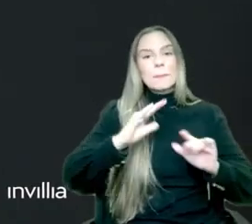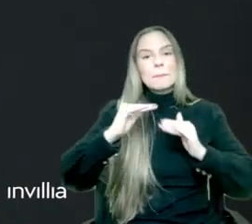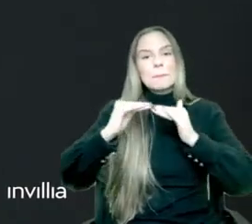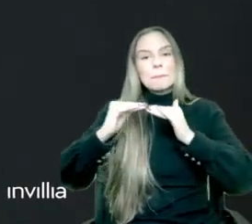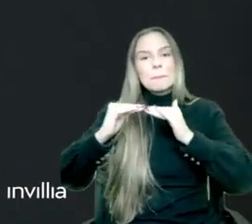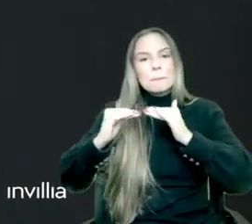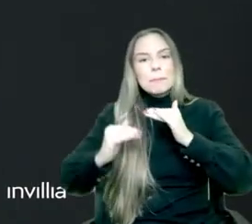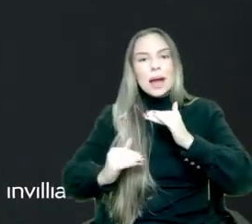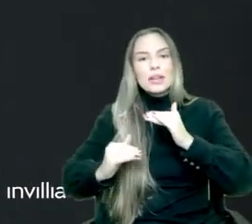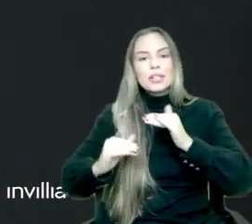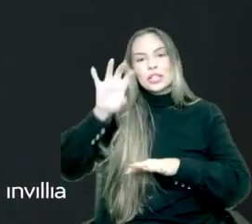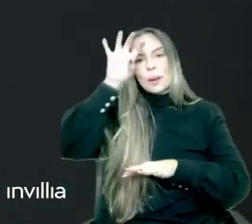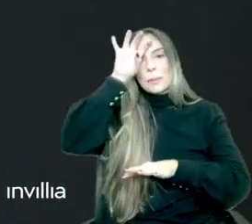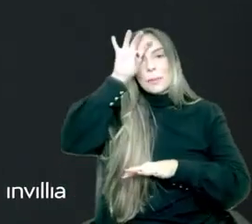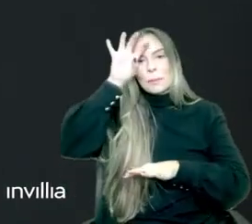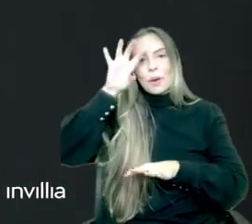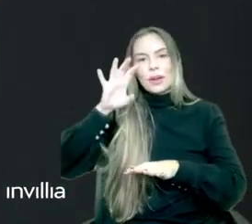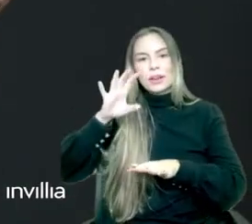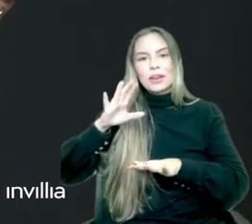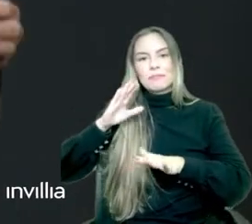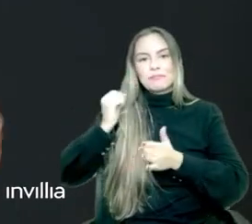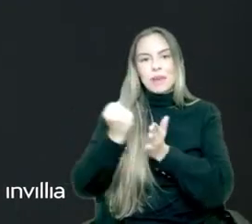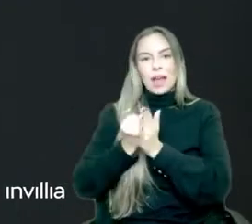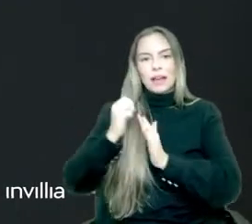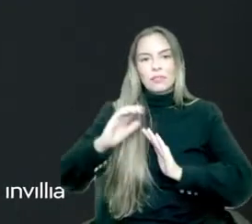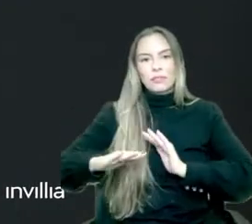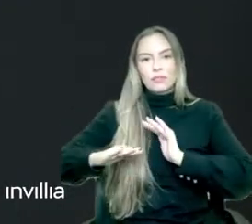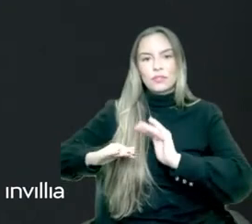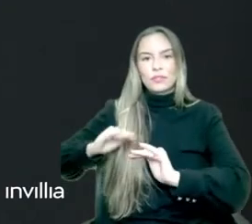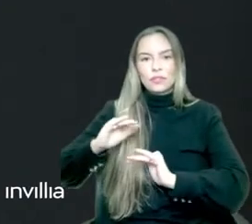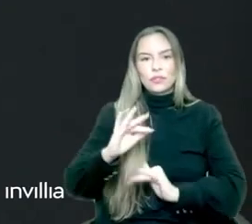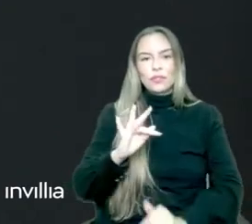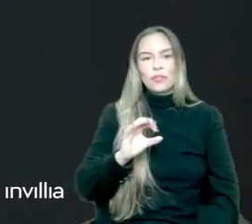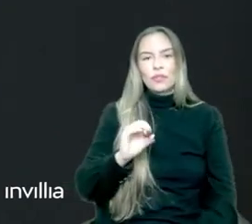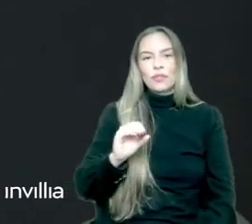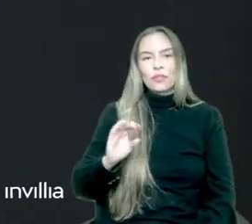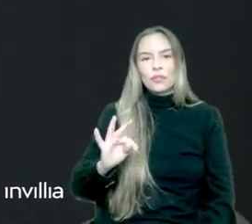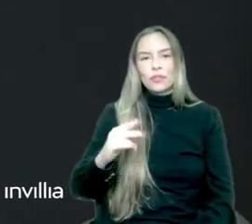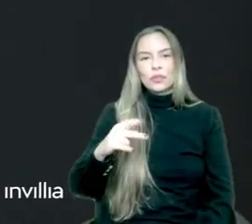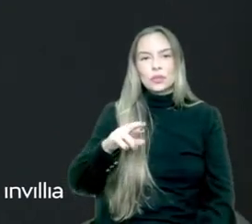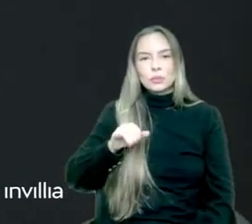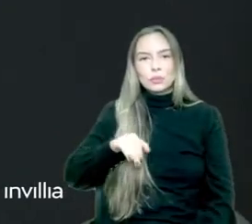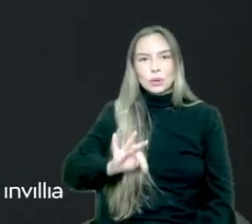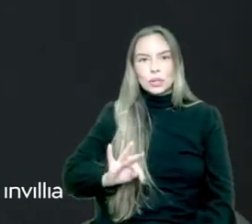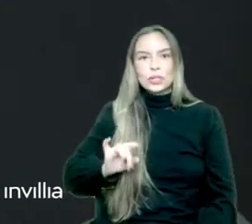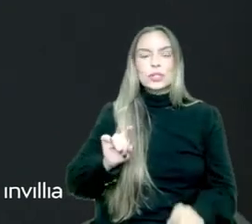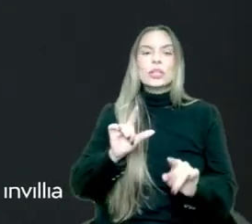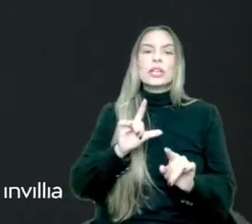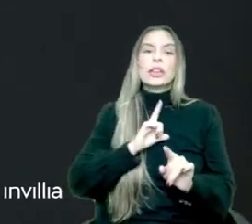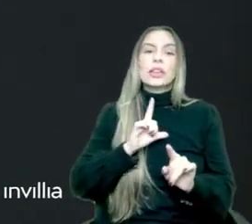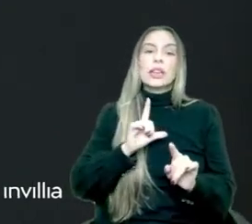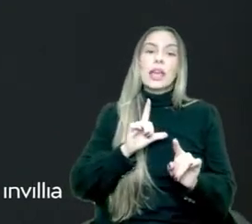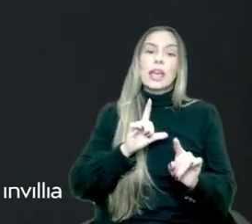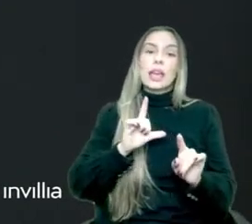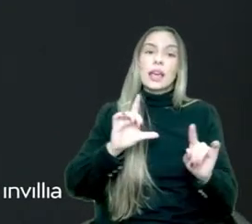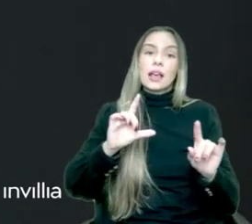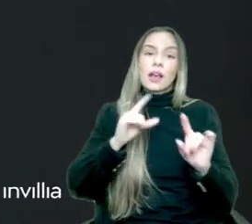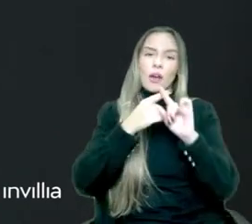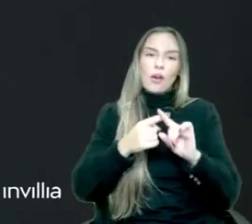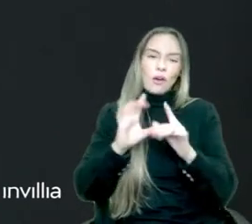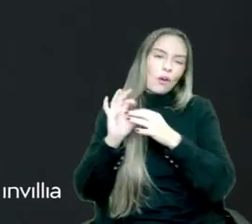footprint and extremely high throughput. So in its class, the largest context length of any